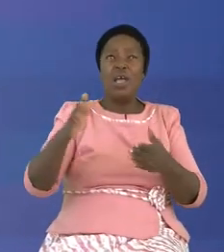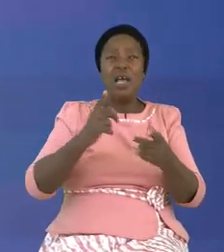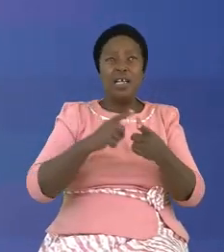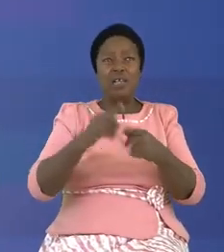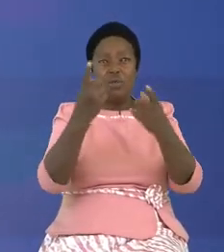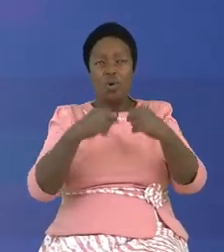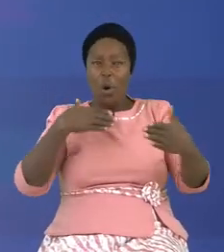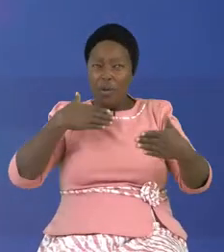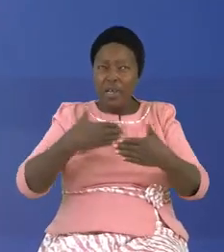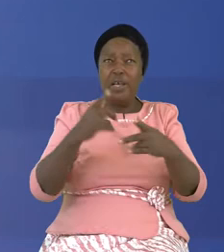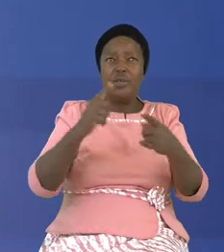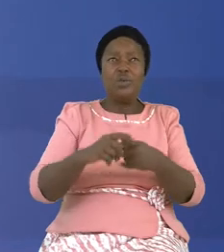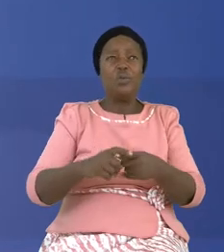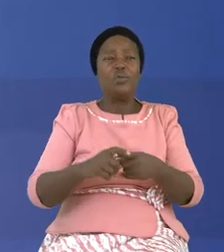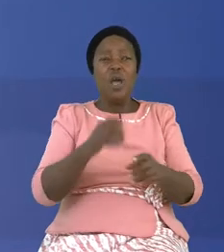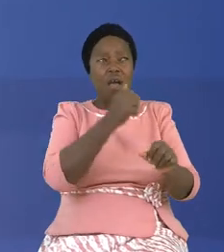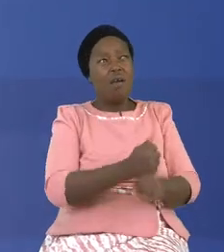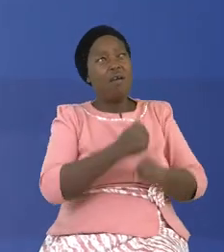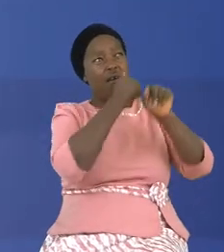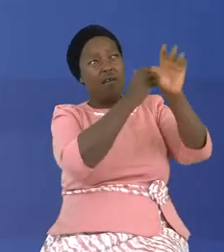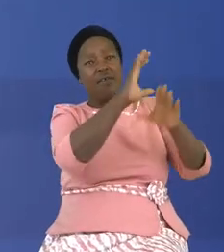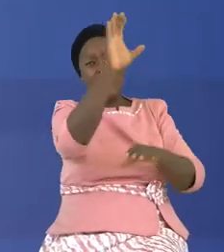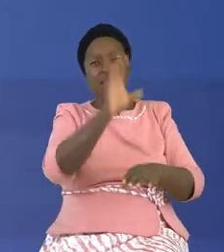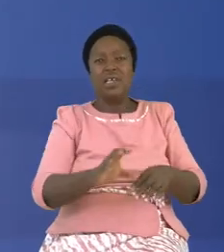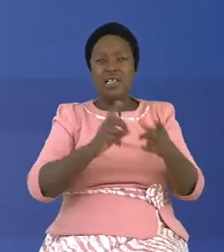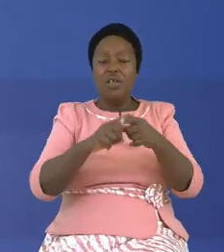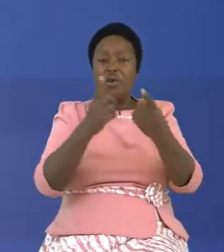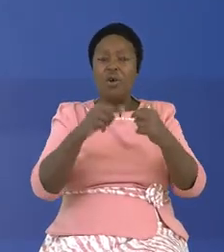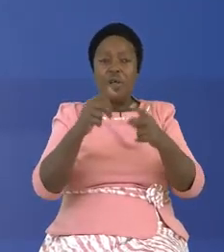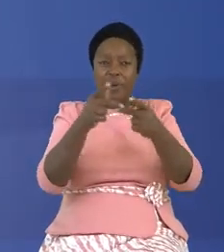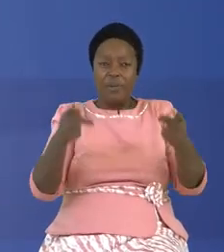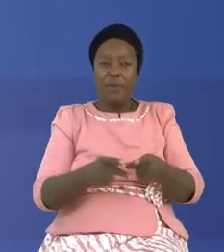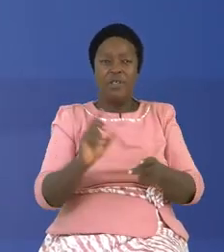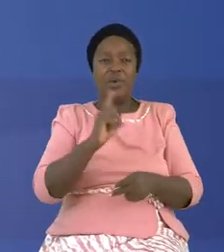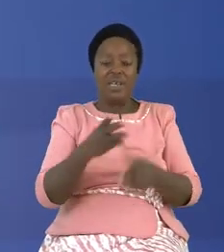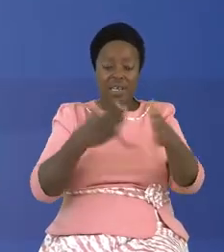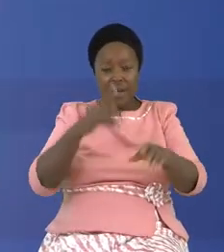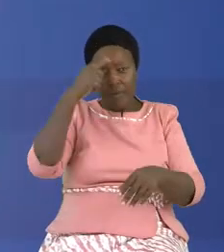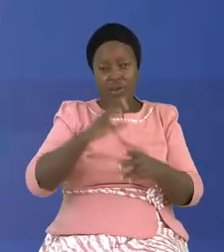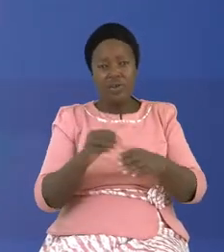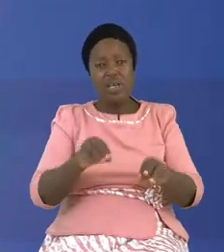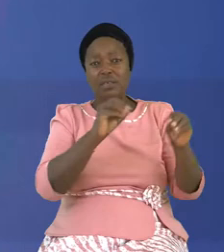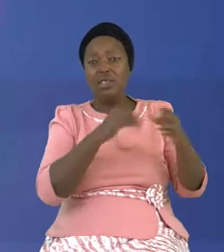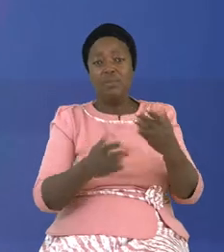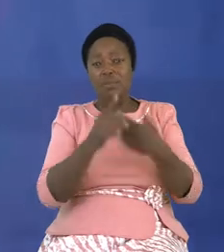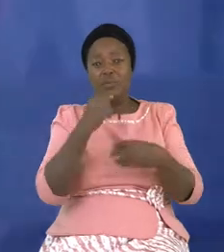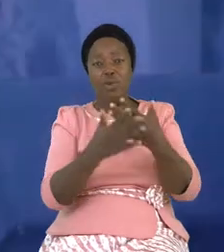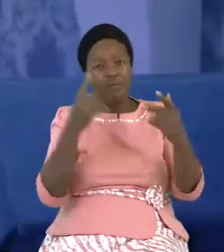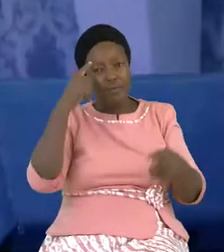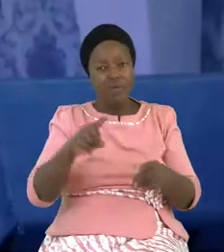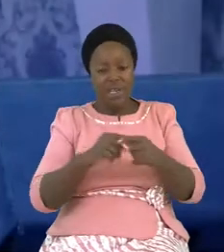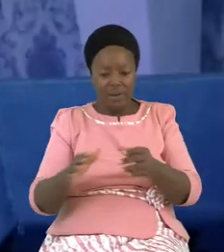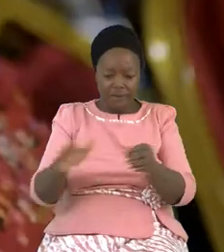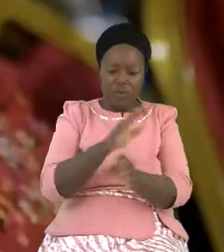to Calvary. And you come near to the place he died for you and shed his blood for you. He will load you with